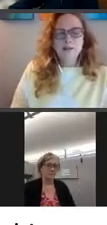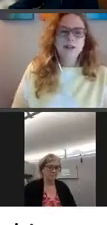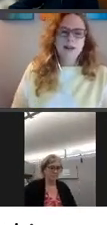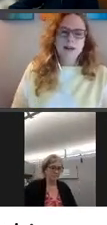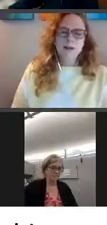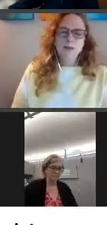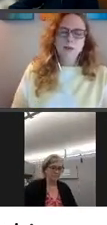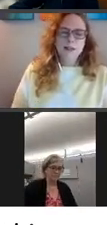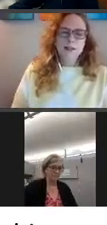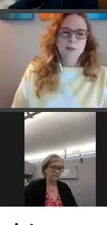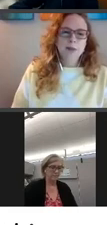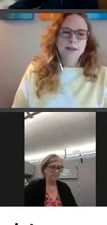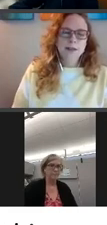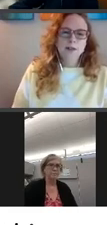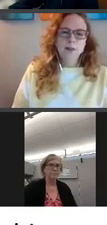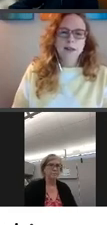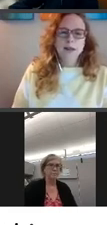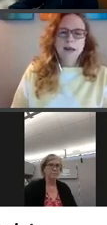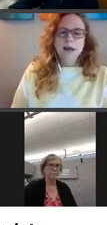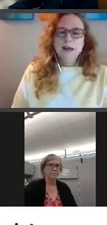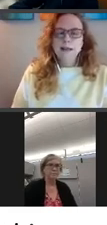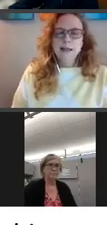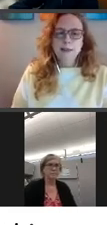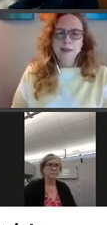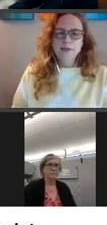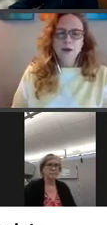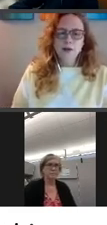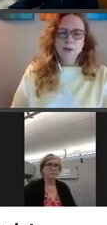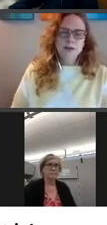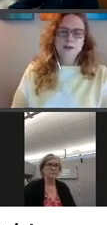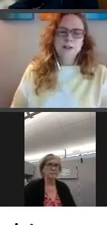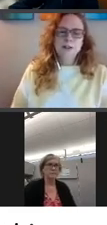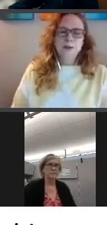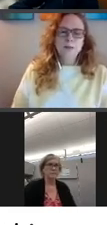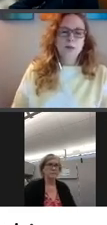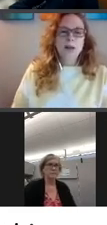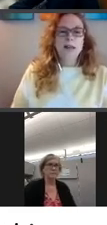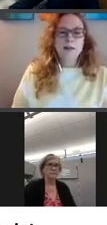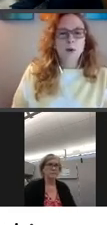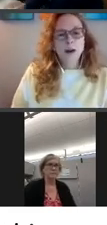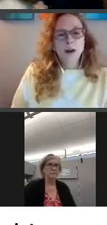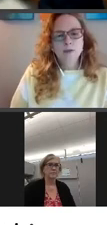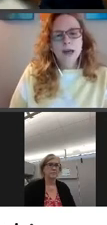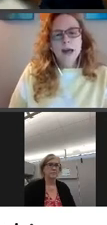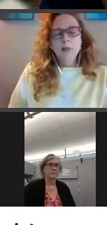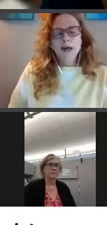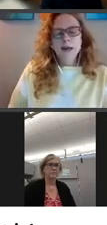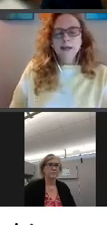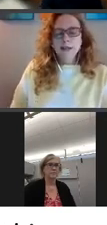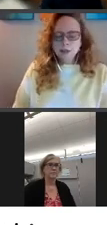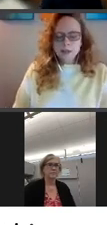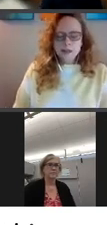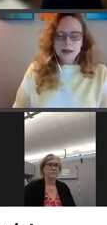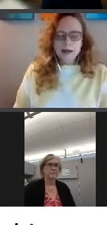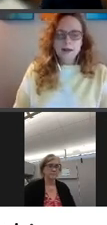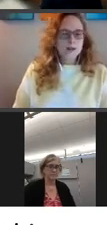chat. Please fill that out. It really does help us determine next steps for our speakers and what you might need more of. But